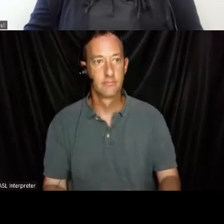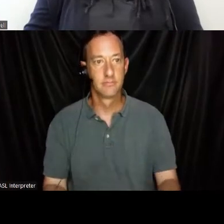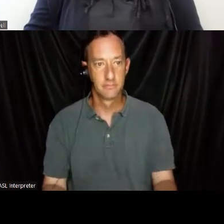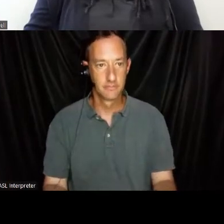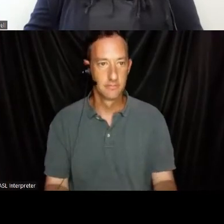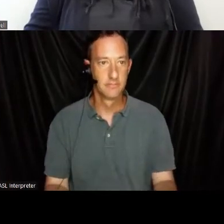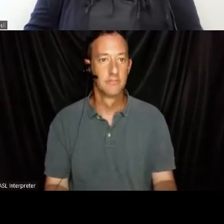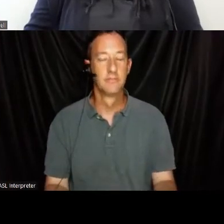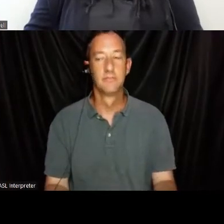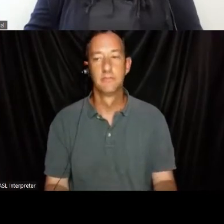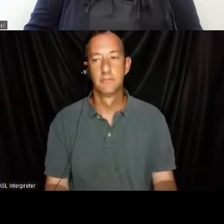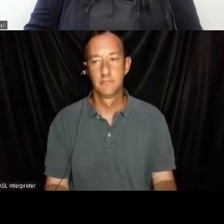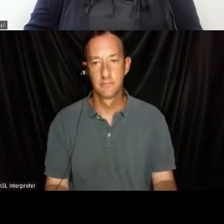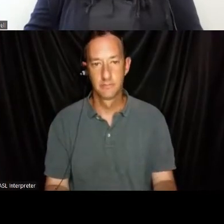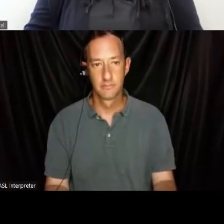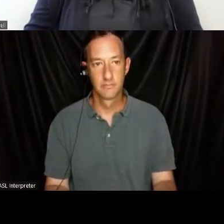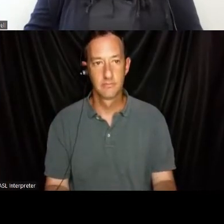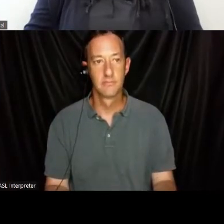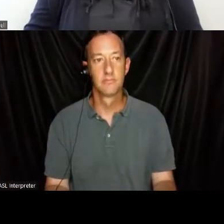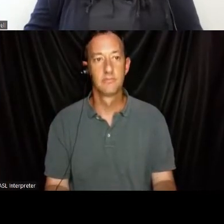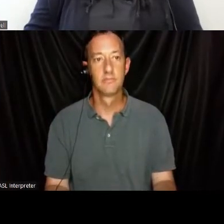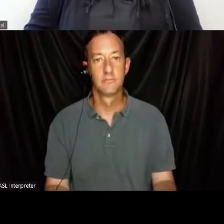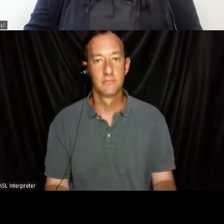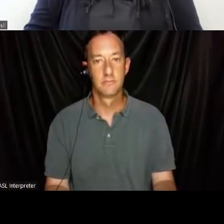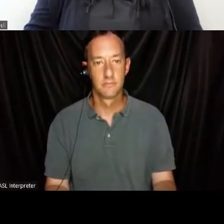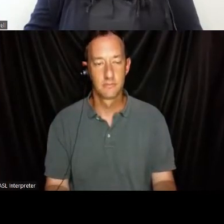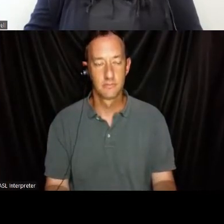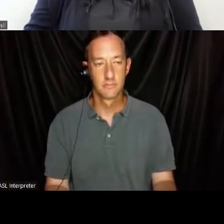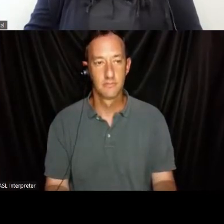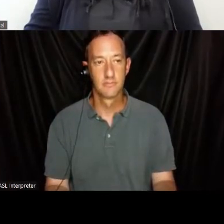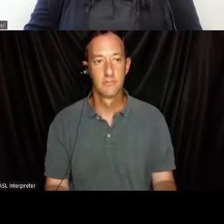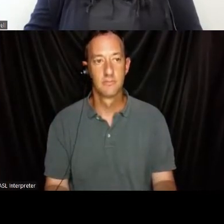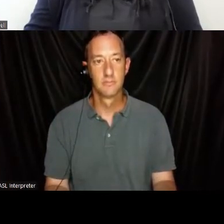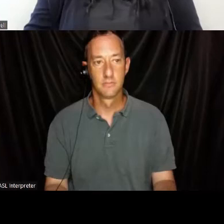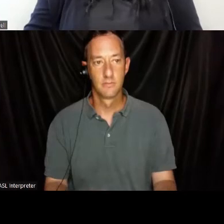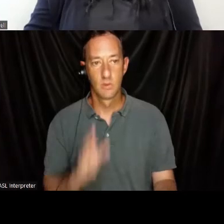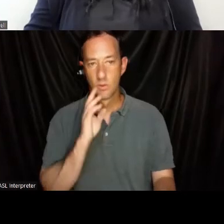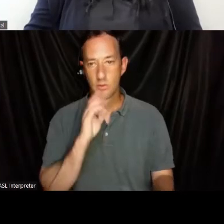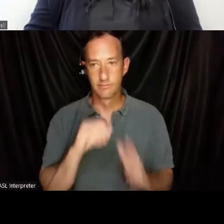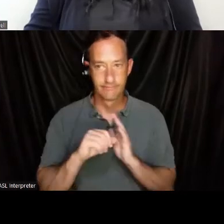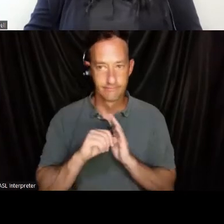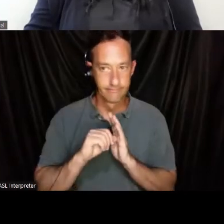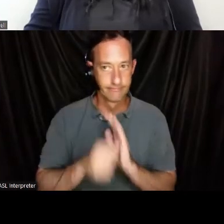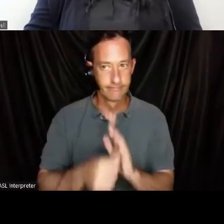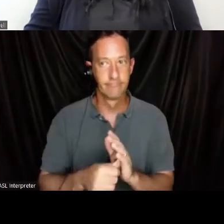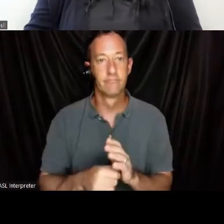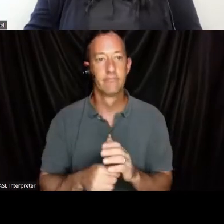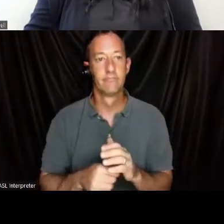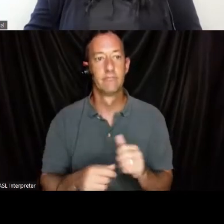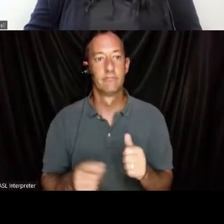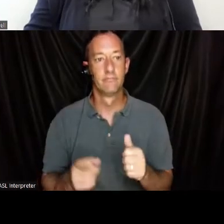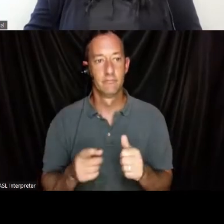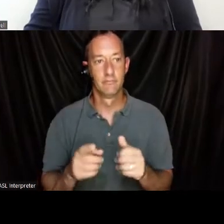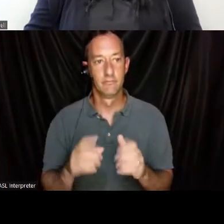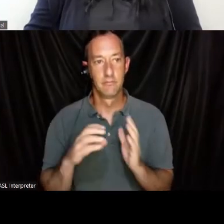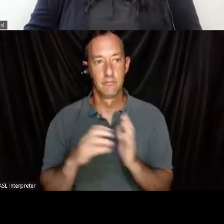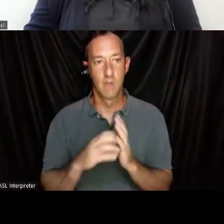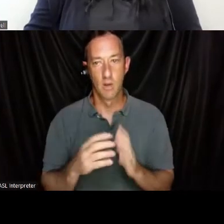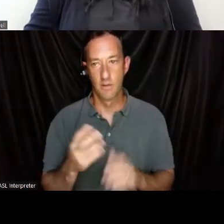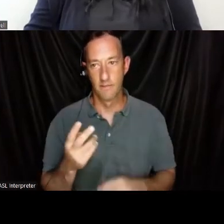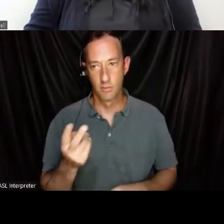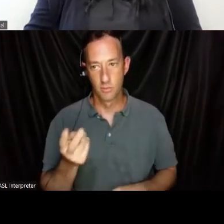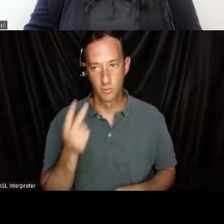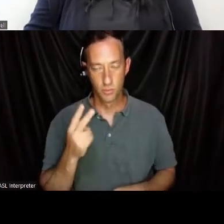So here, I'm going to highlight this first, what's paragraph 2 on the slide, that